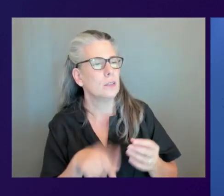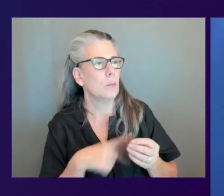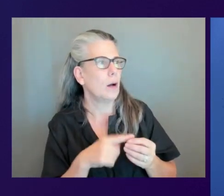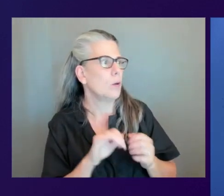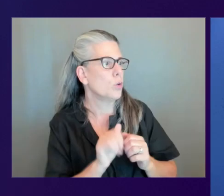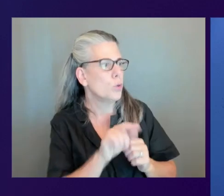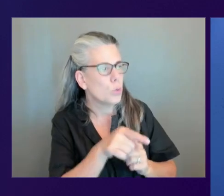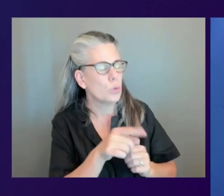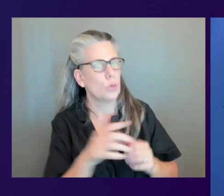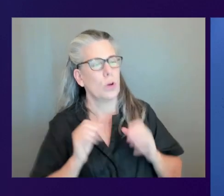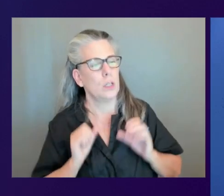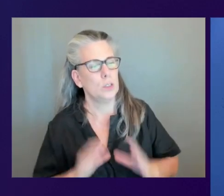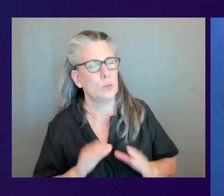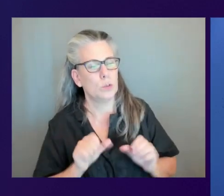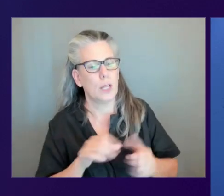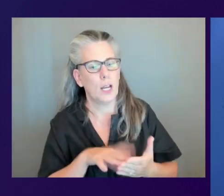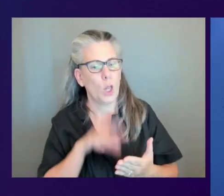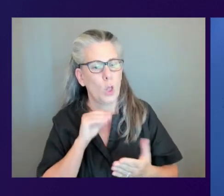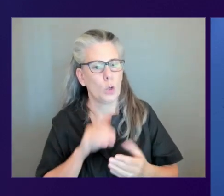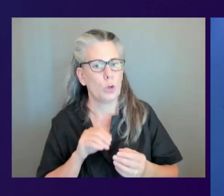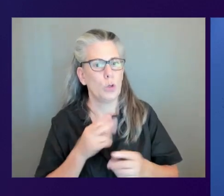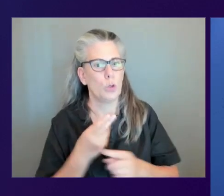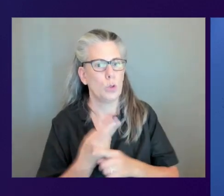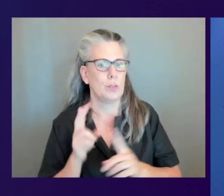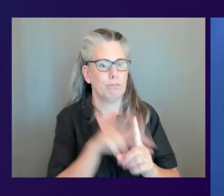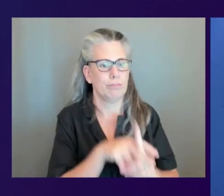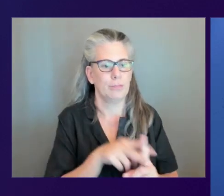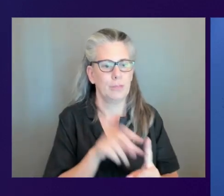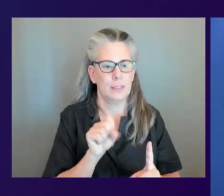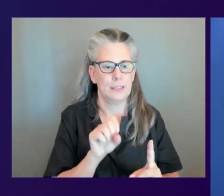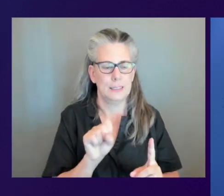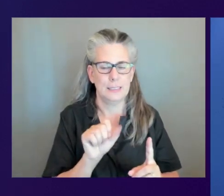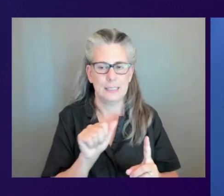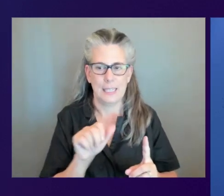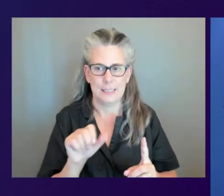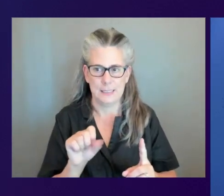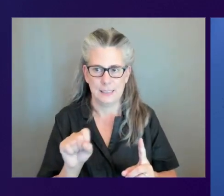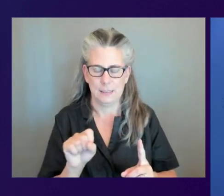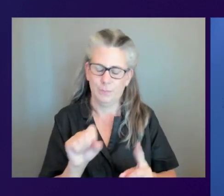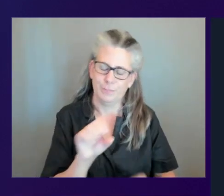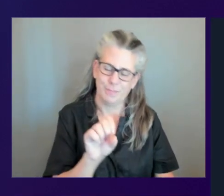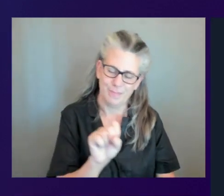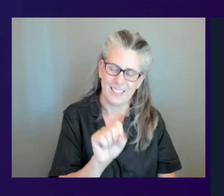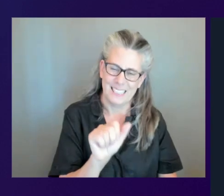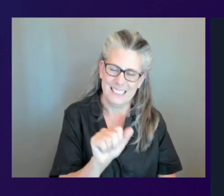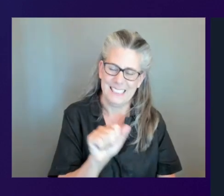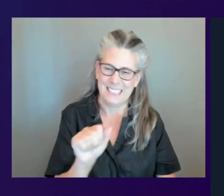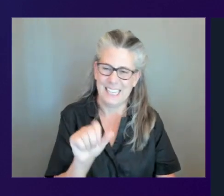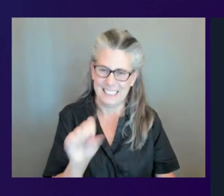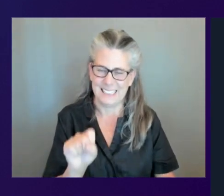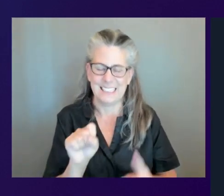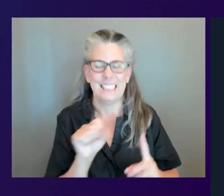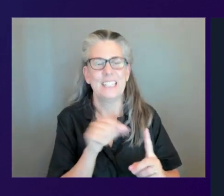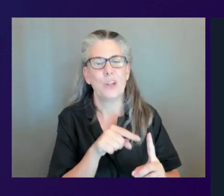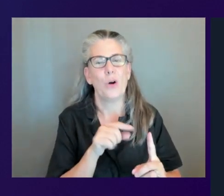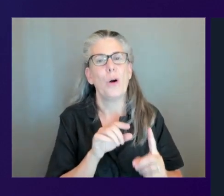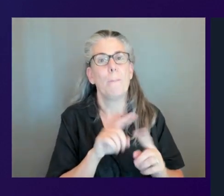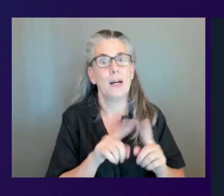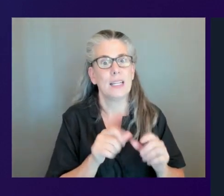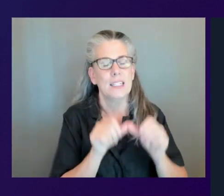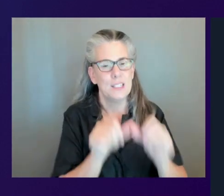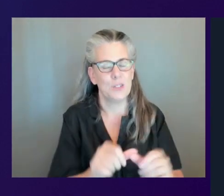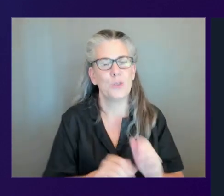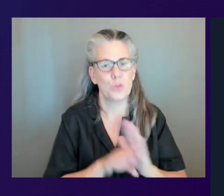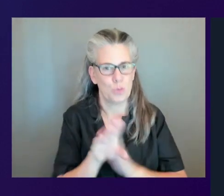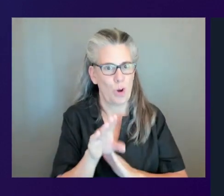SaaS model. But it looks like it's continuing to grow with this very detailed graph you have. Up Yeah, there. exactly. I mean, the numbers